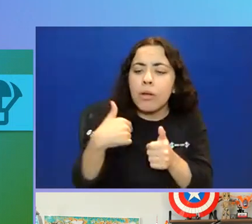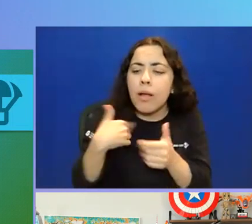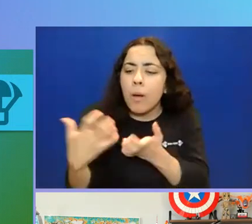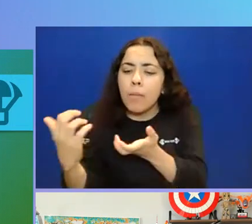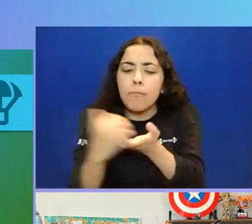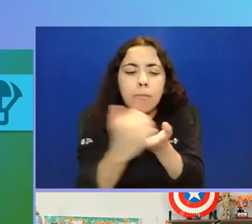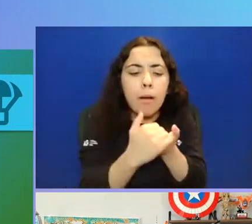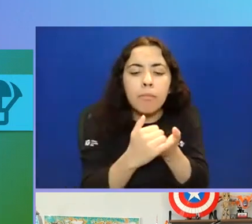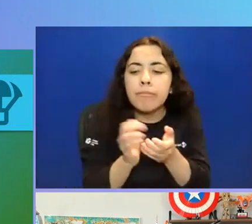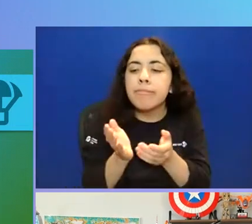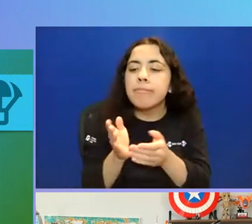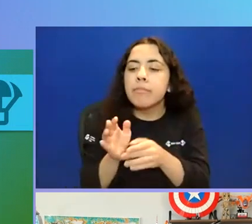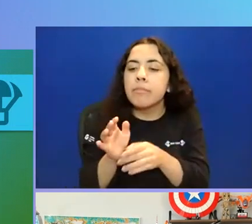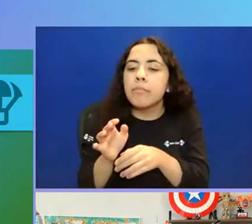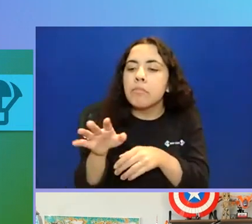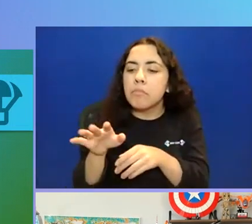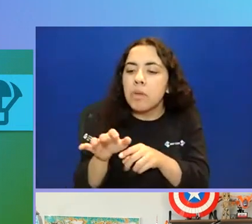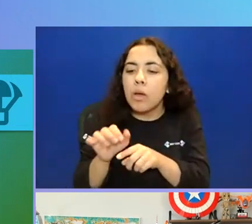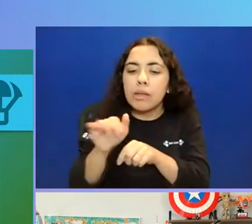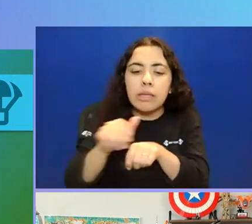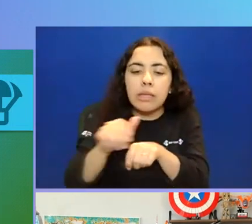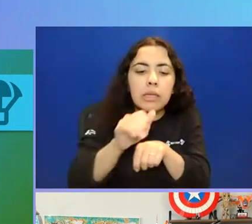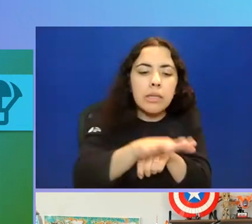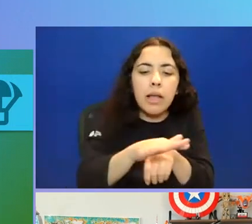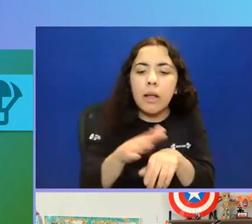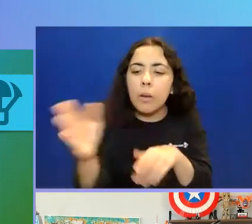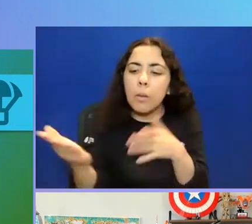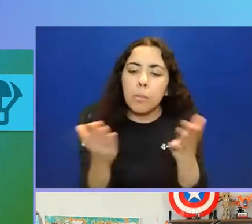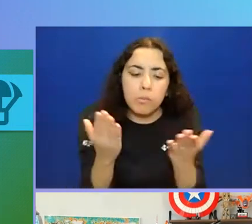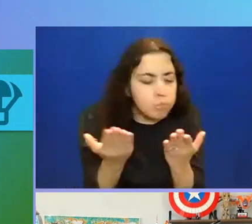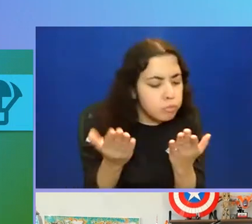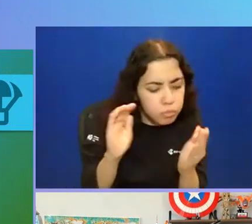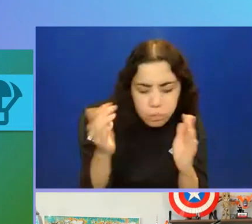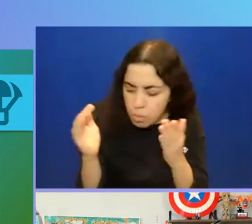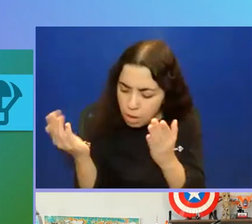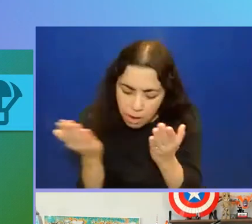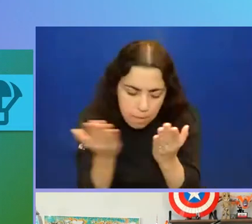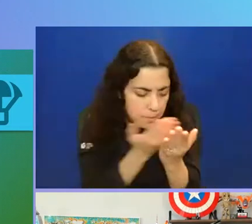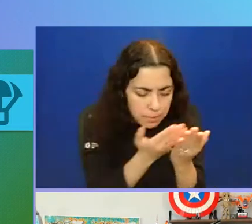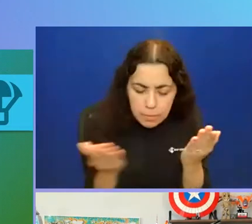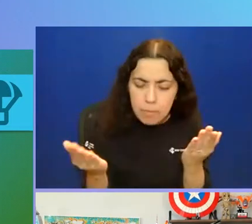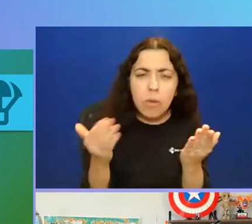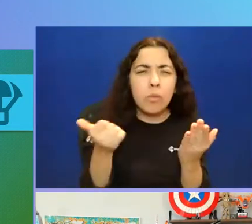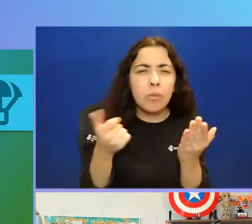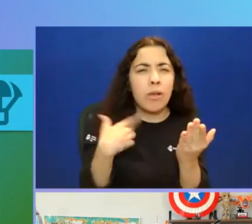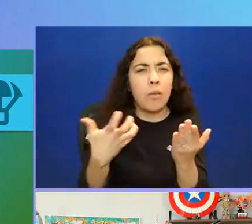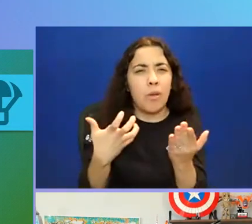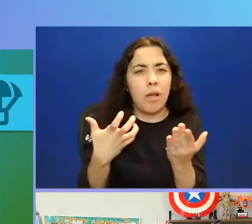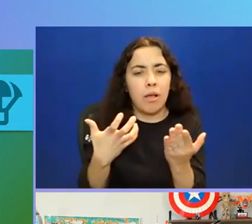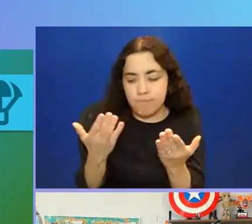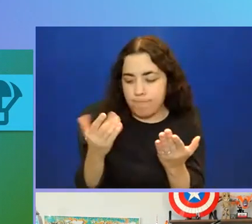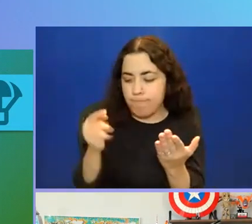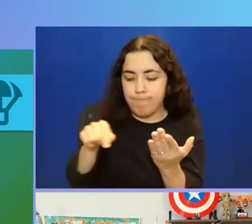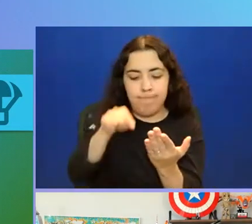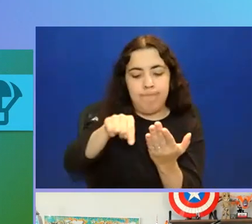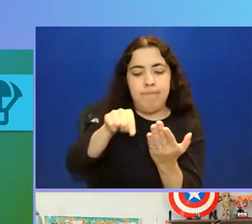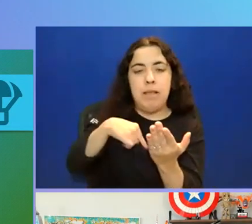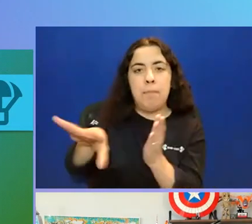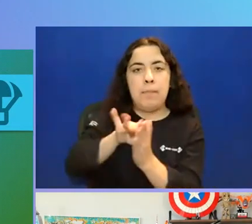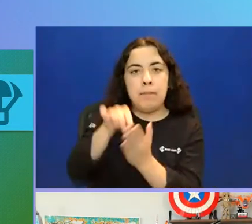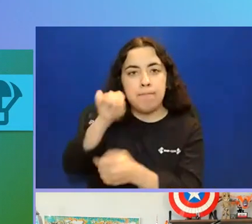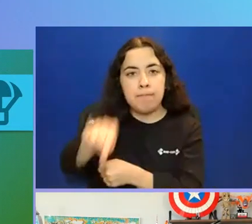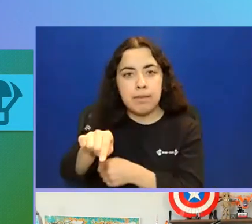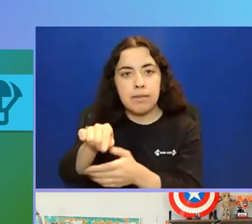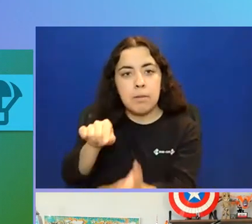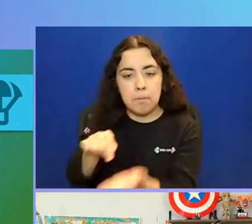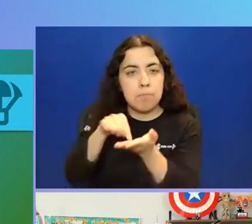of questions where you score them, and it's part of your whole exercise of determining which supplier you want to go with. And accessibility